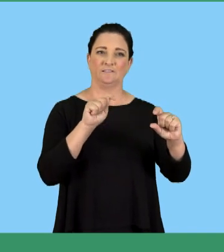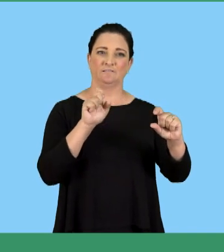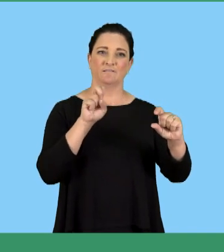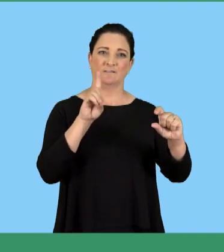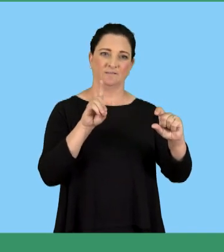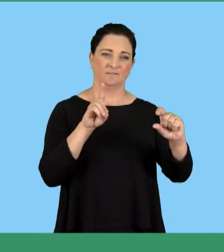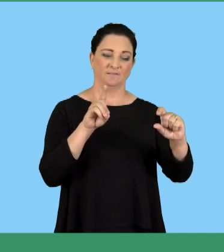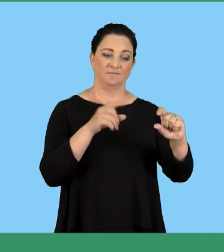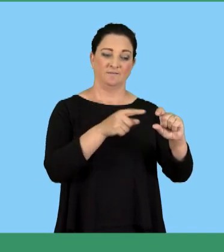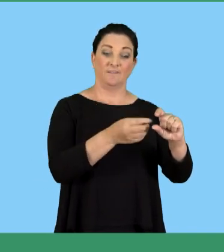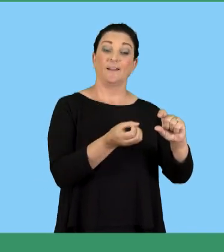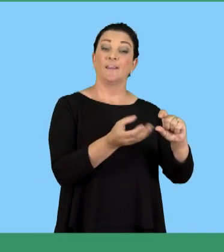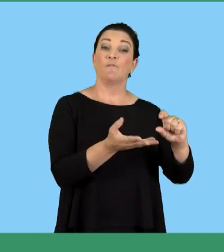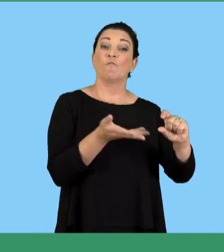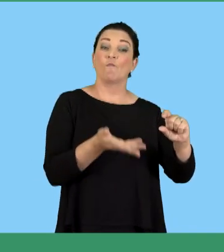in